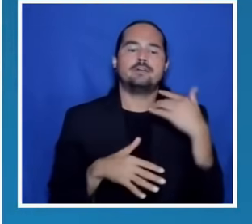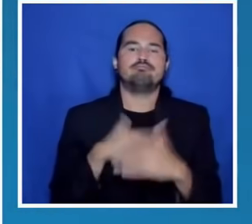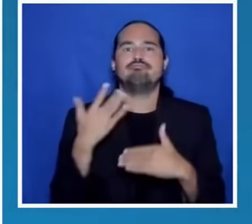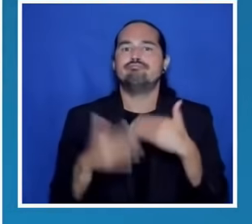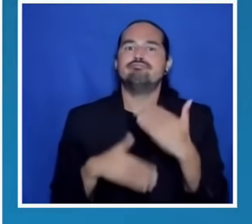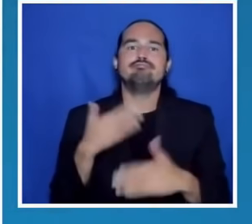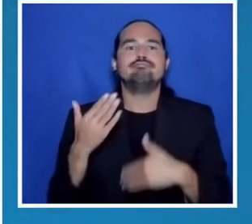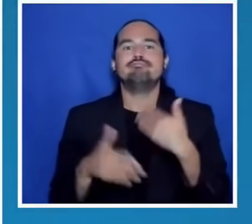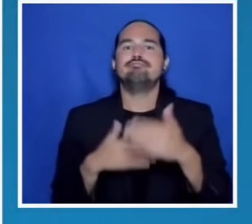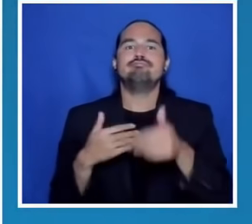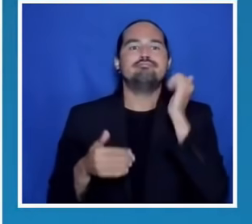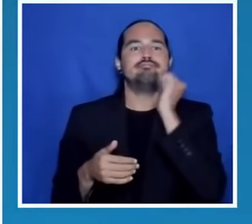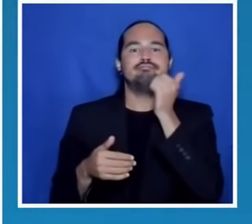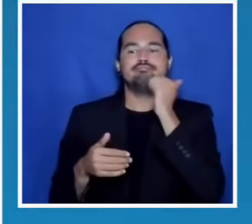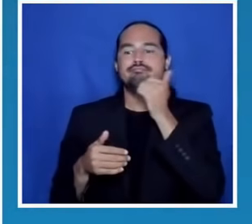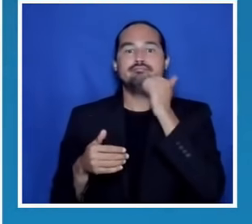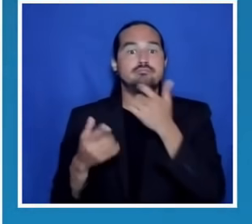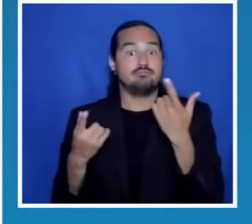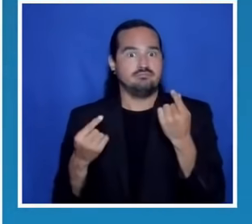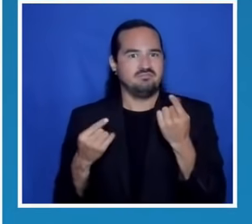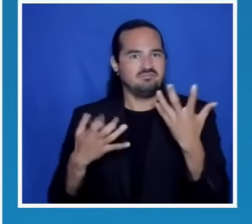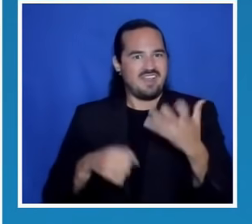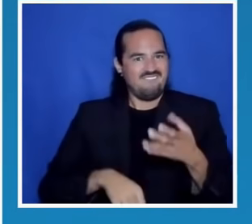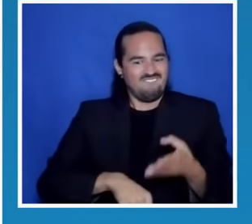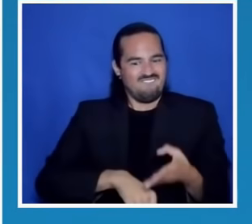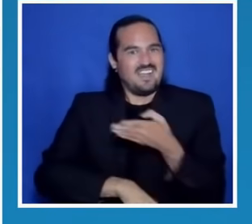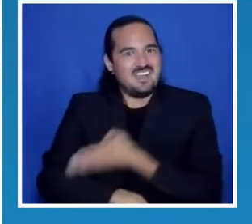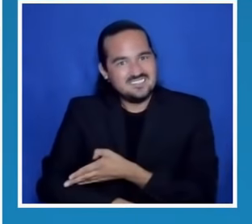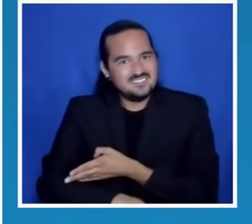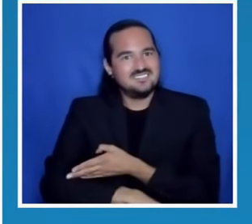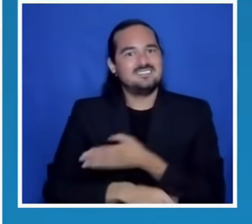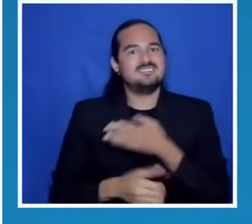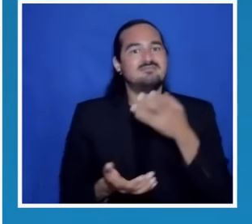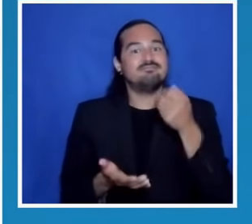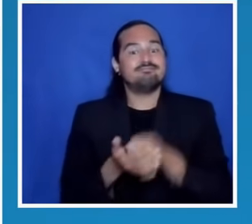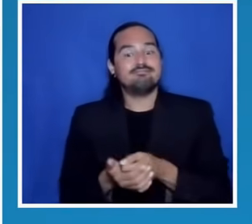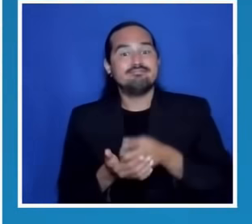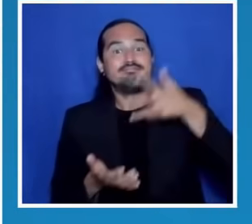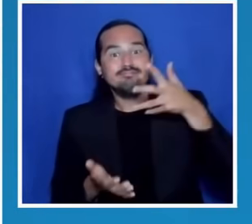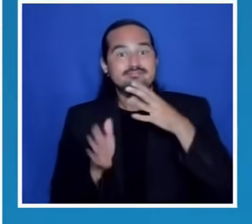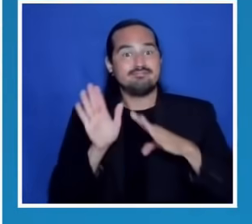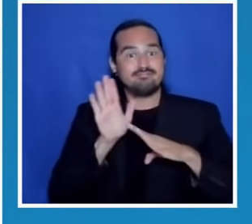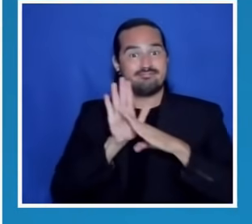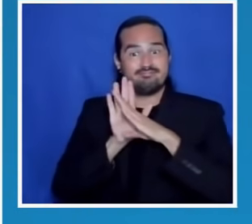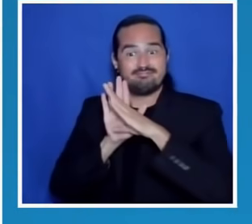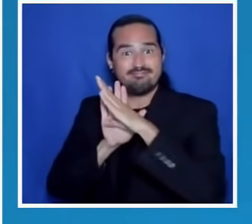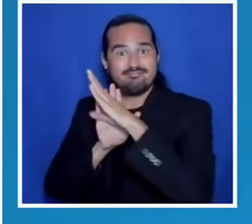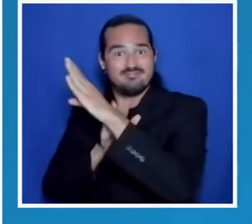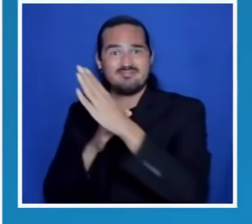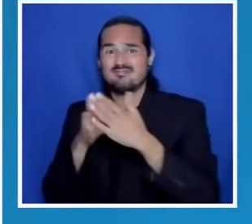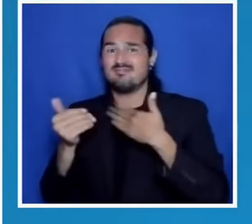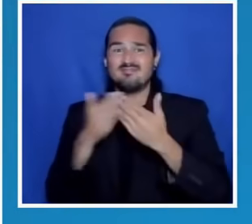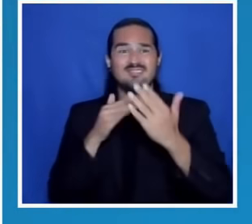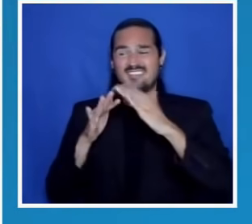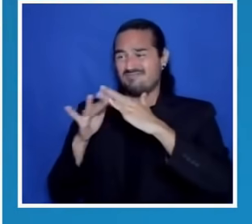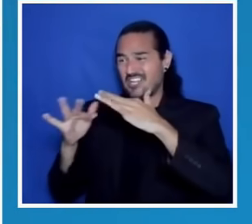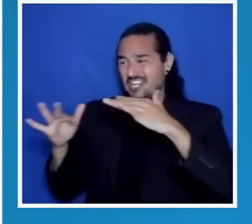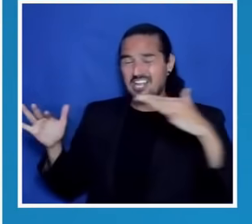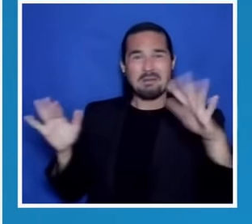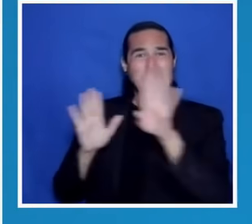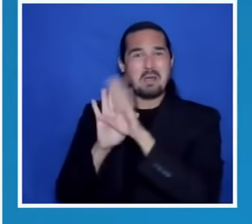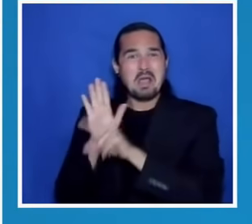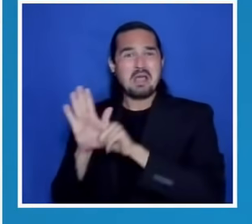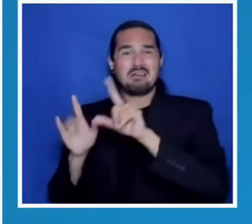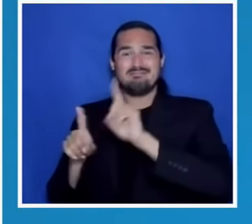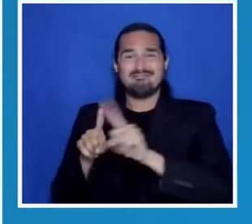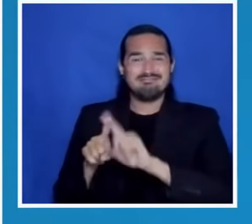conceivable difference. It's a remarkable thing. It really is. And I want you to all know that that